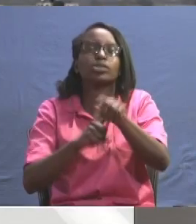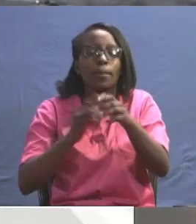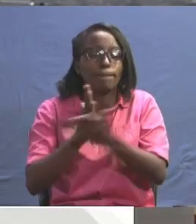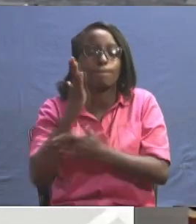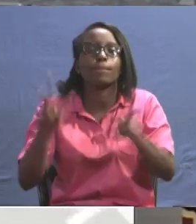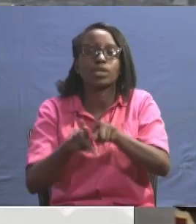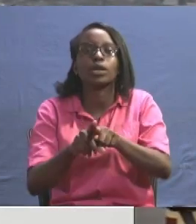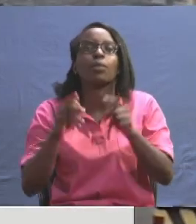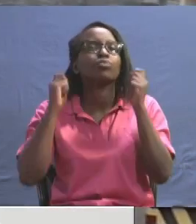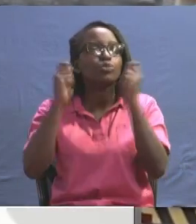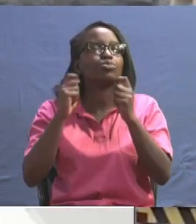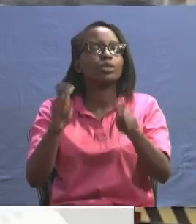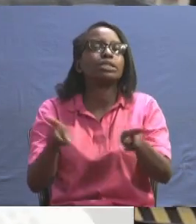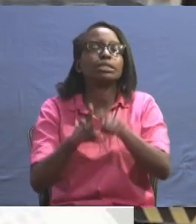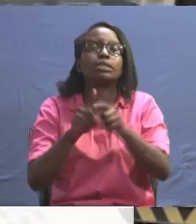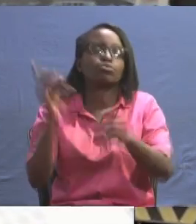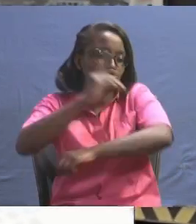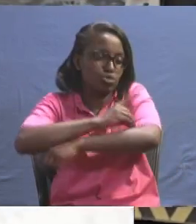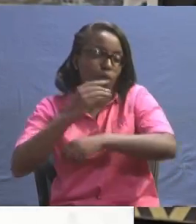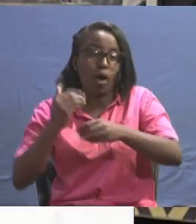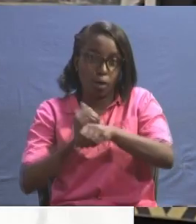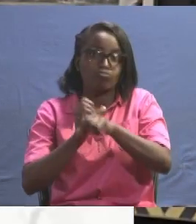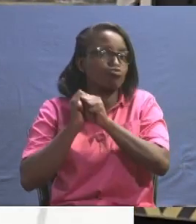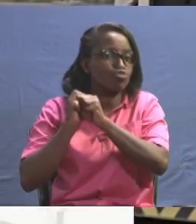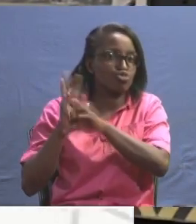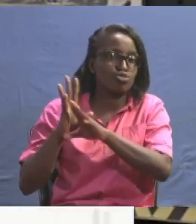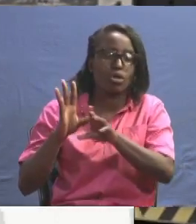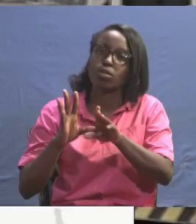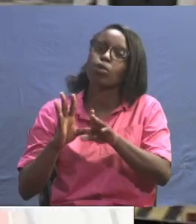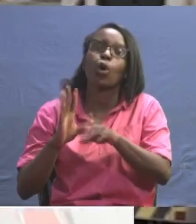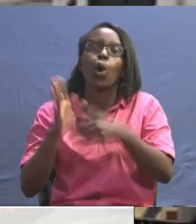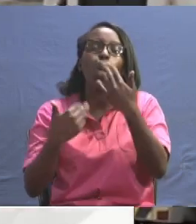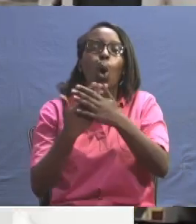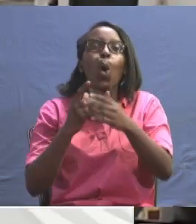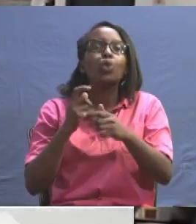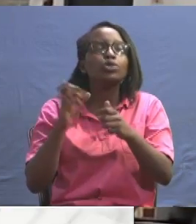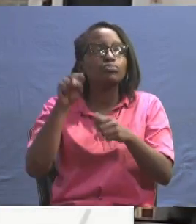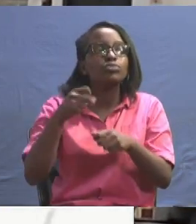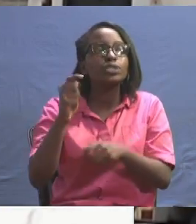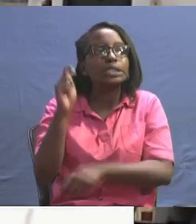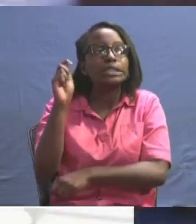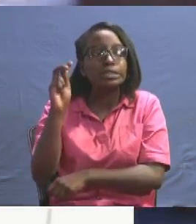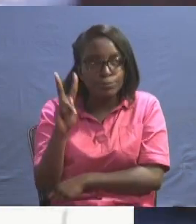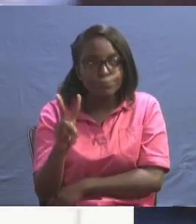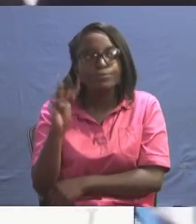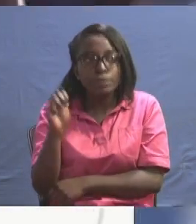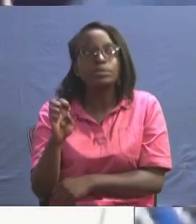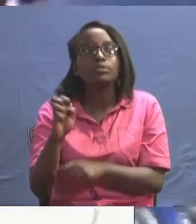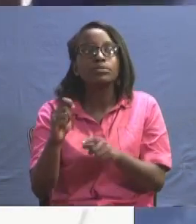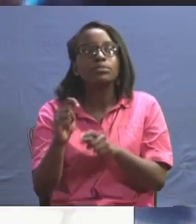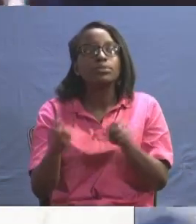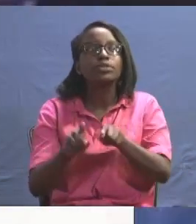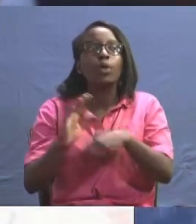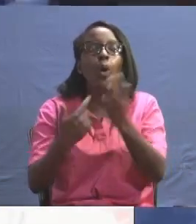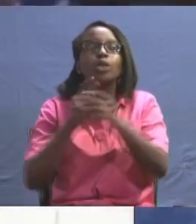of diplomacy had delivered nothing but a stalemate. Strike seemed to be the only option, and the language workers here believed